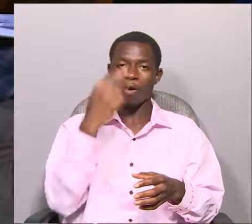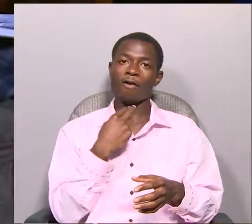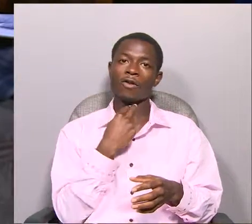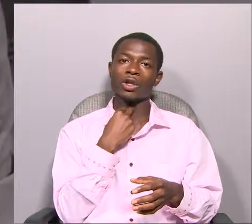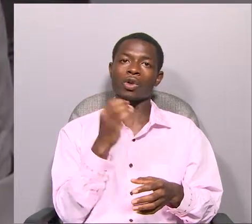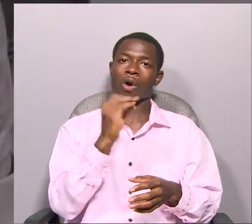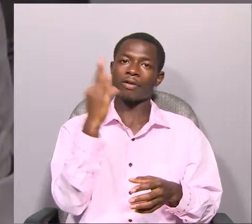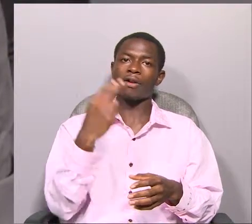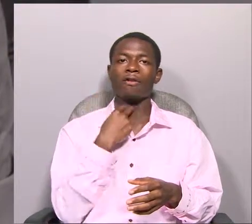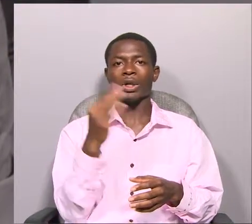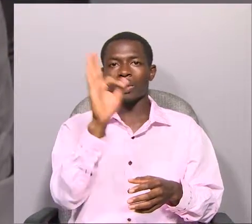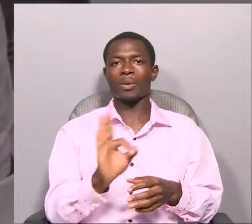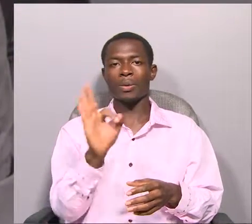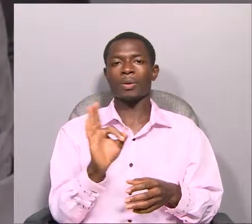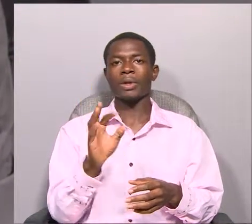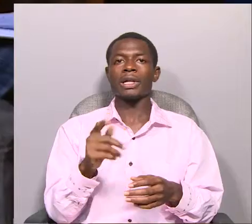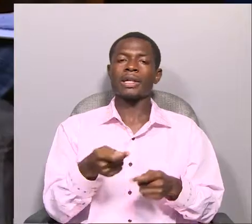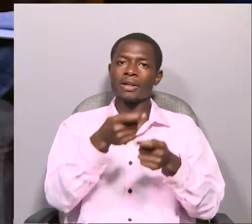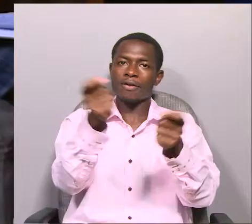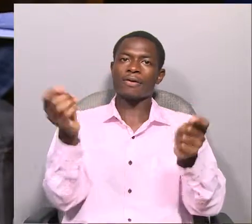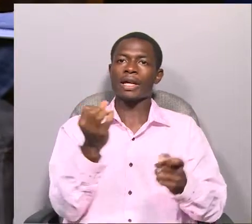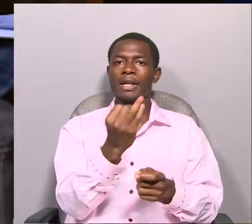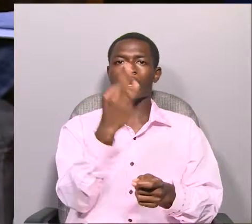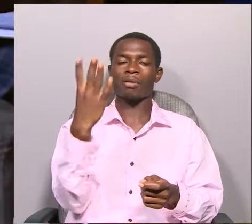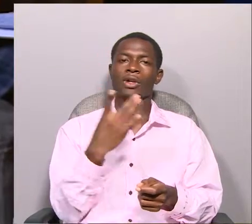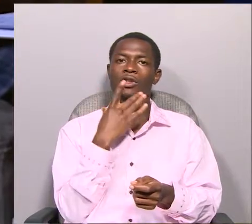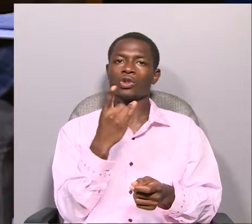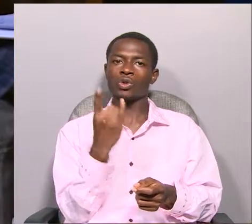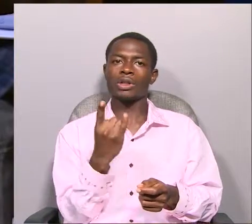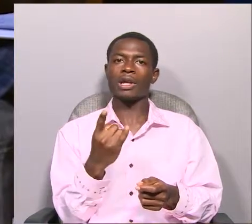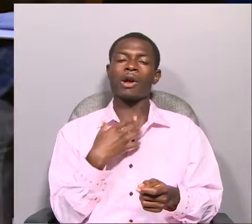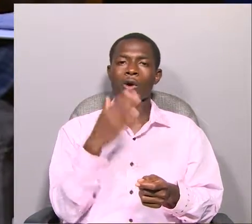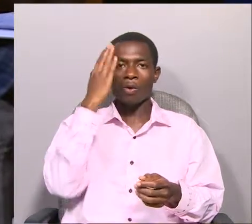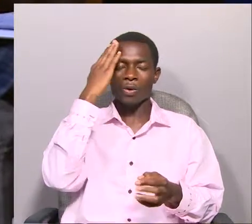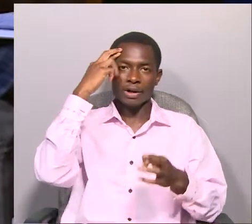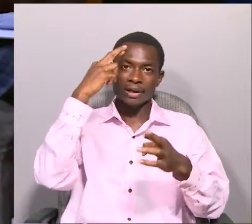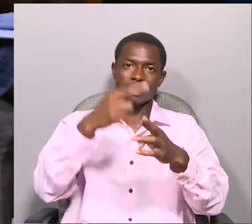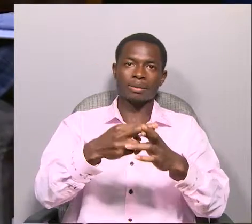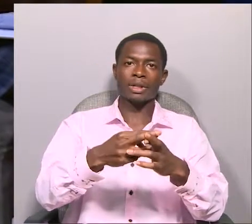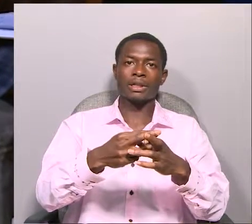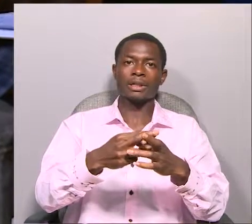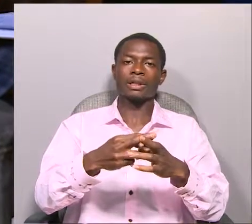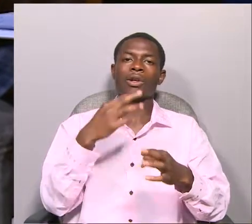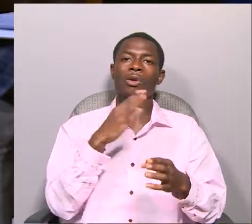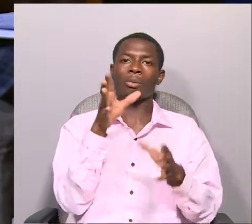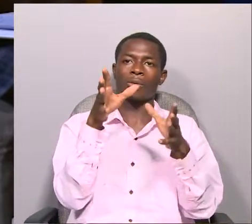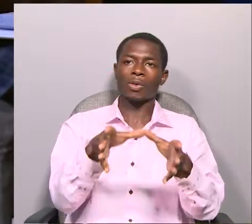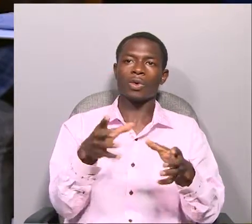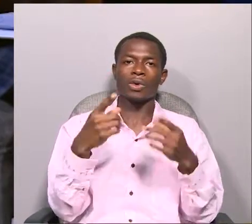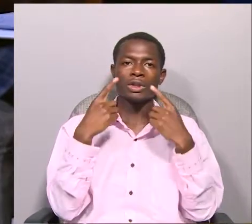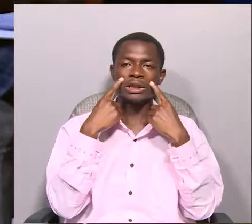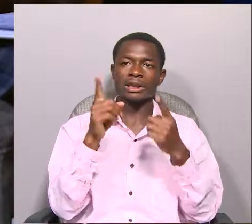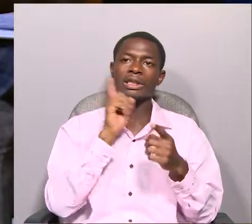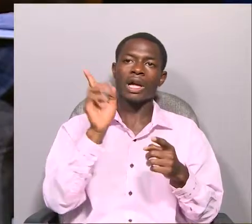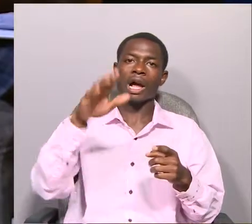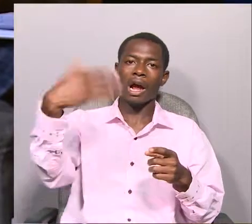the voiceless. They stand in for a number. Are the junior child representatives being taken seriously when they spill